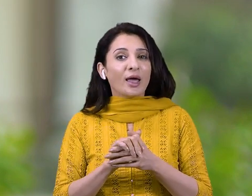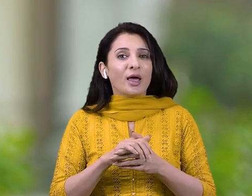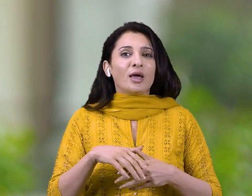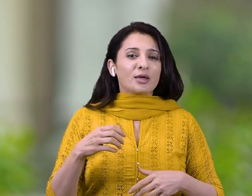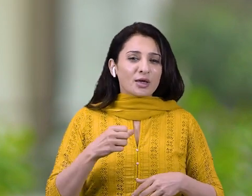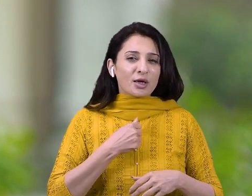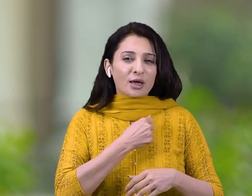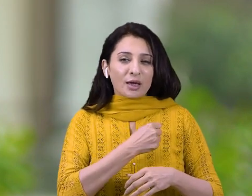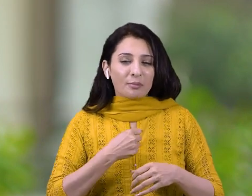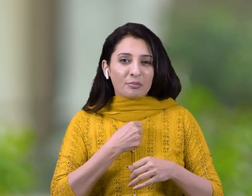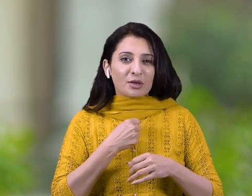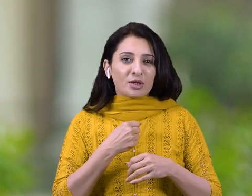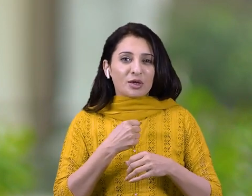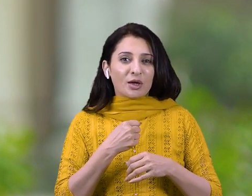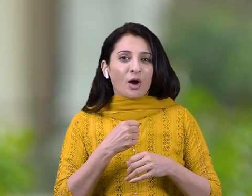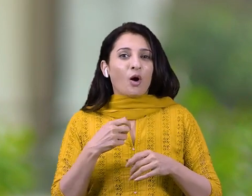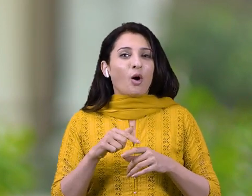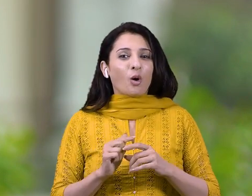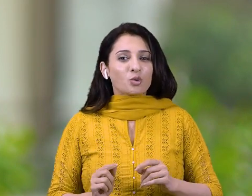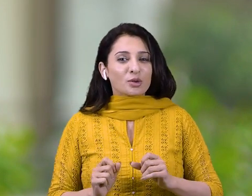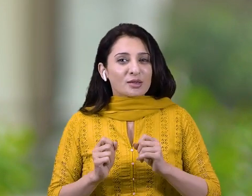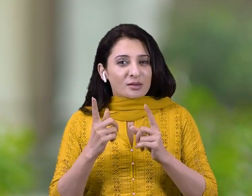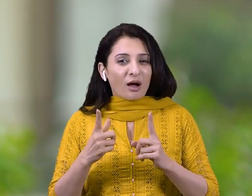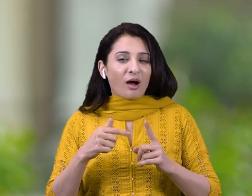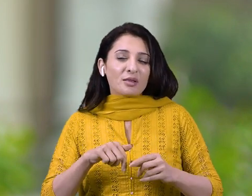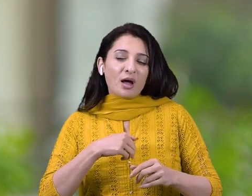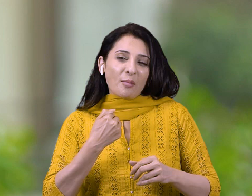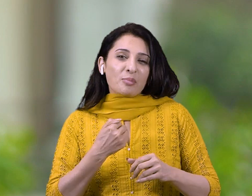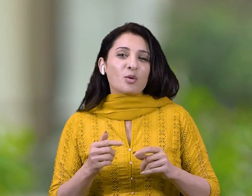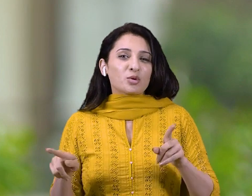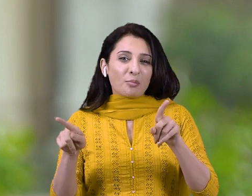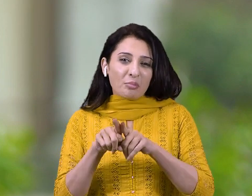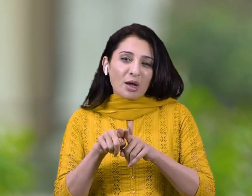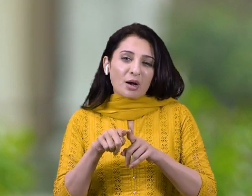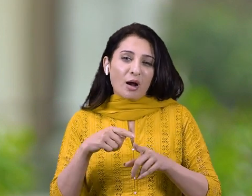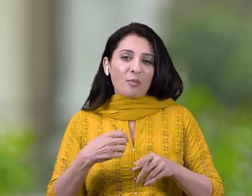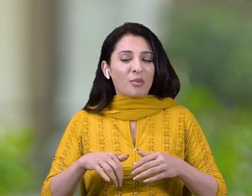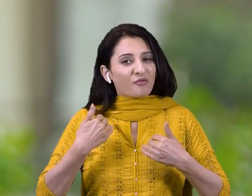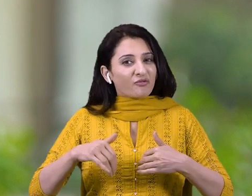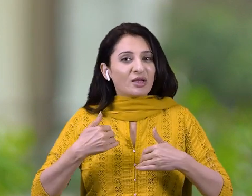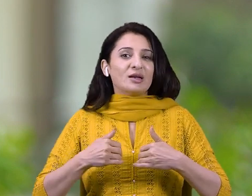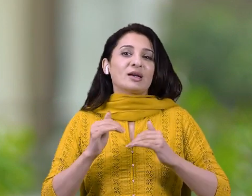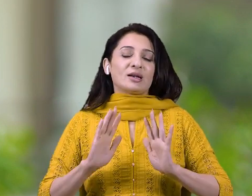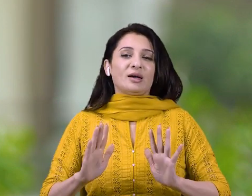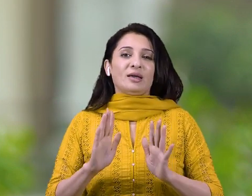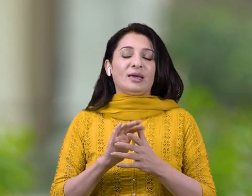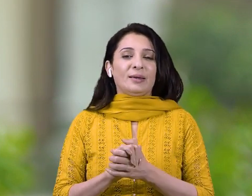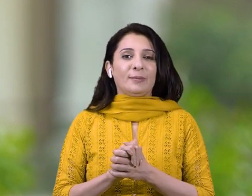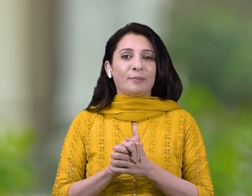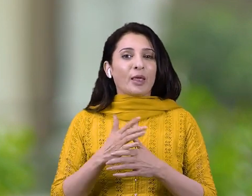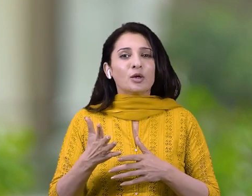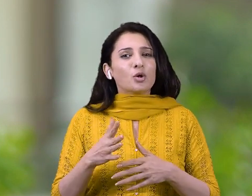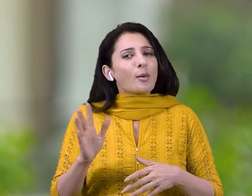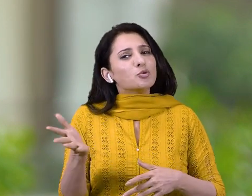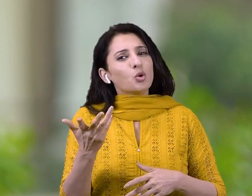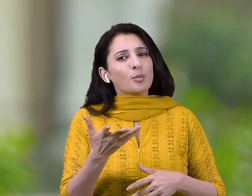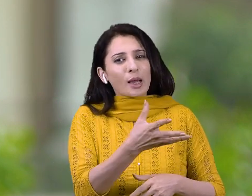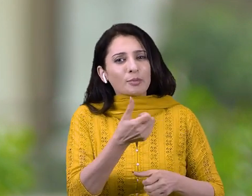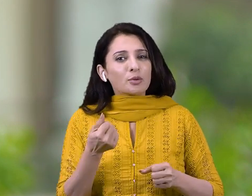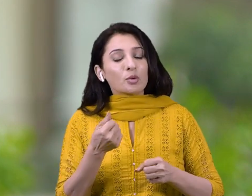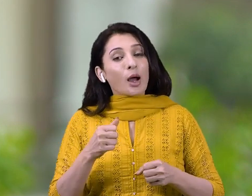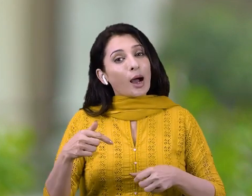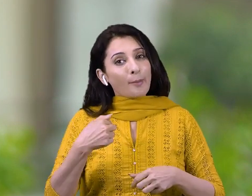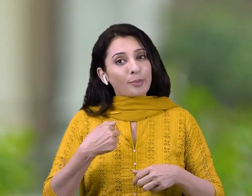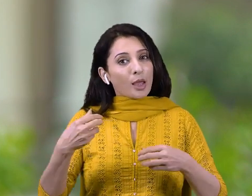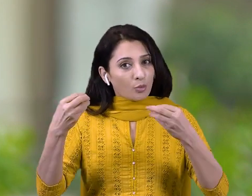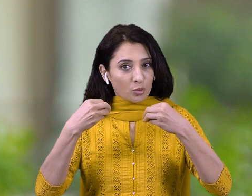radical empathy within each and every single one of our students. This idea that, using the opportunities you have to just